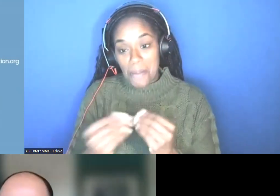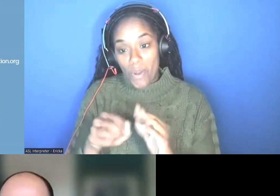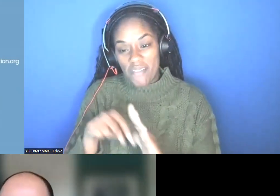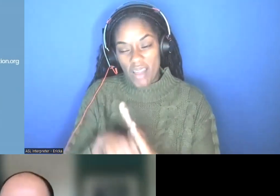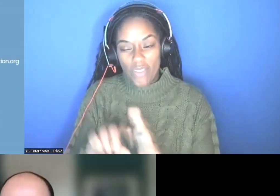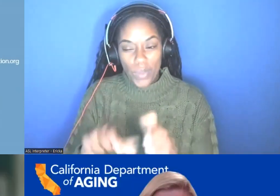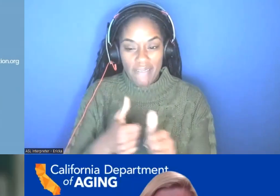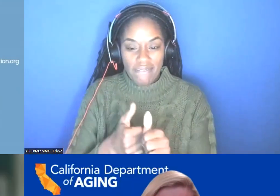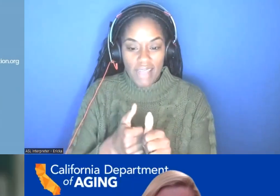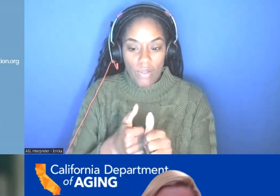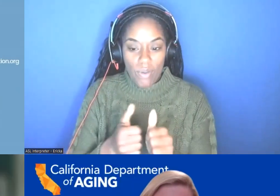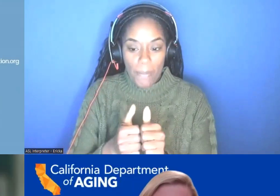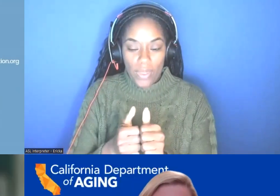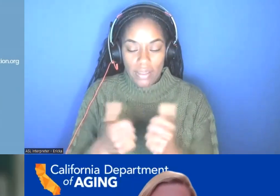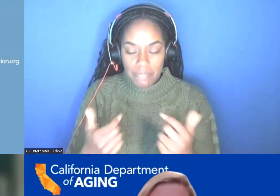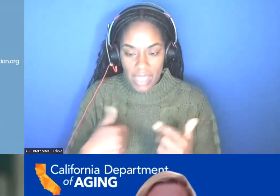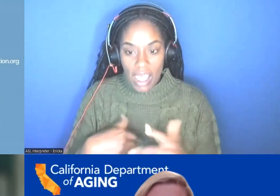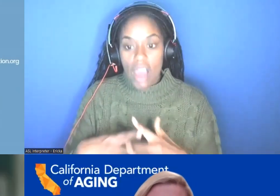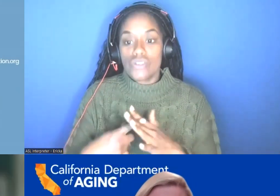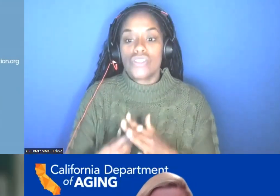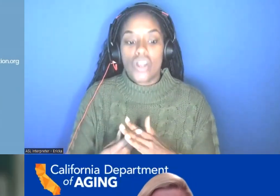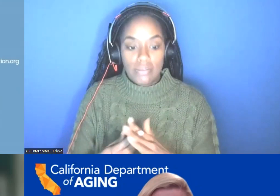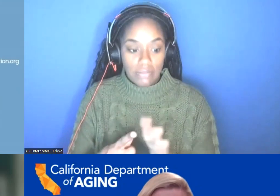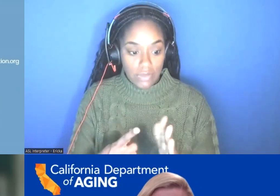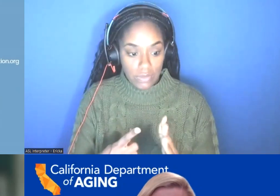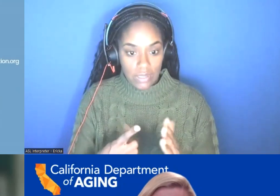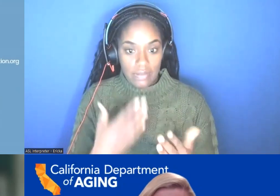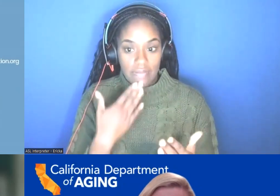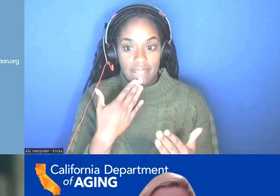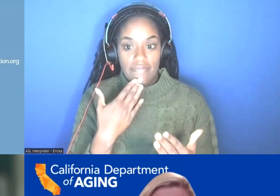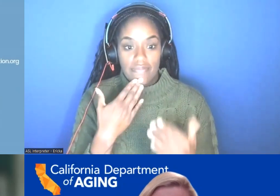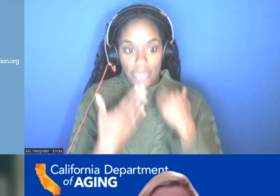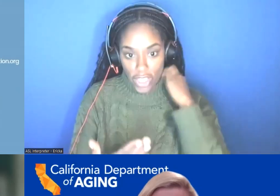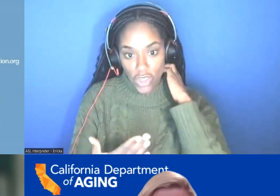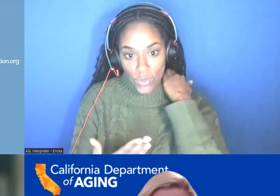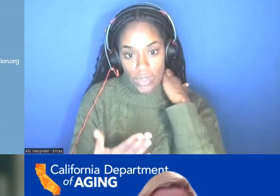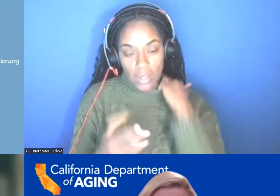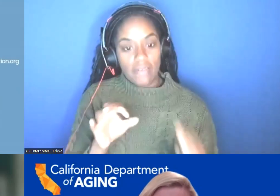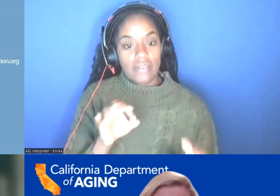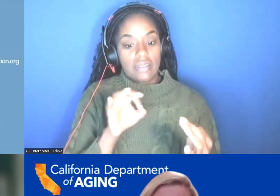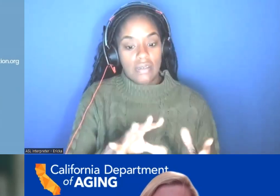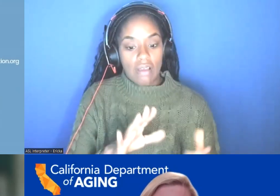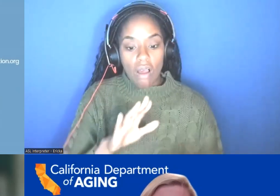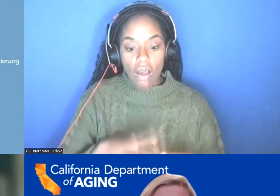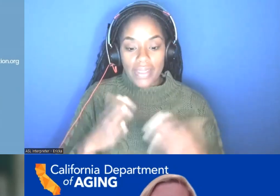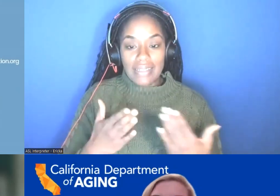with. I'll start with the first, and thanks for that feedback, Kevin, on the deliver, analyze, and communicate.